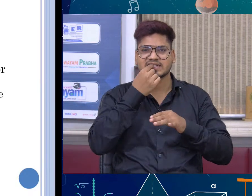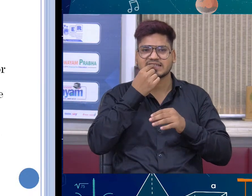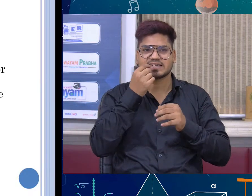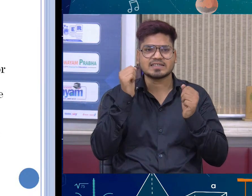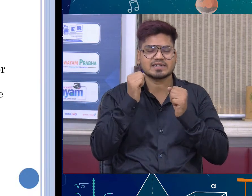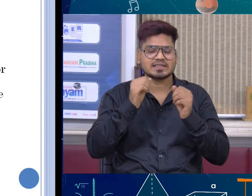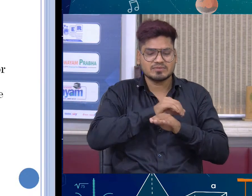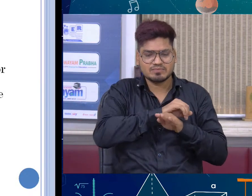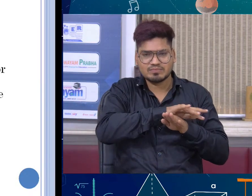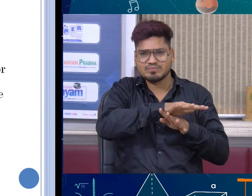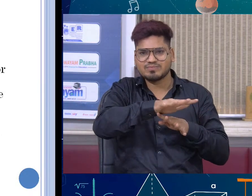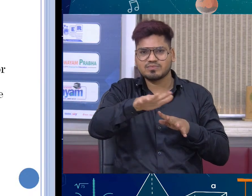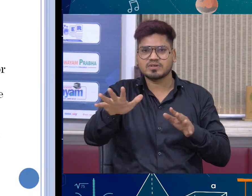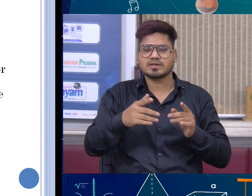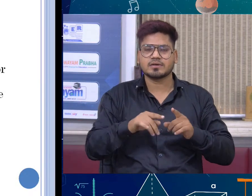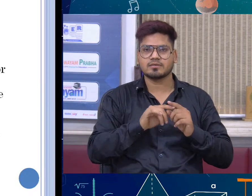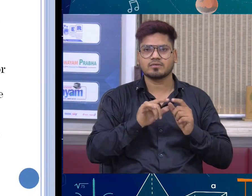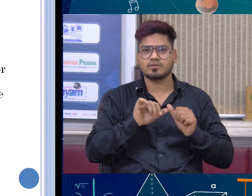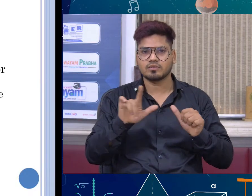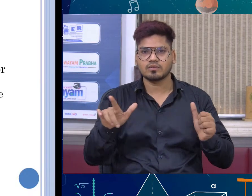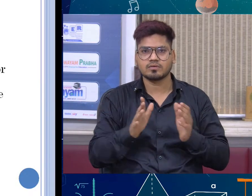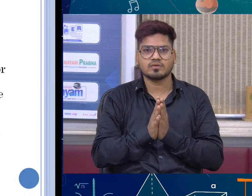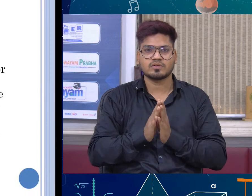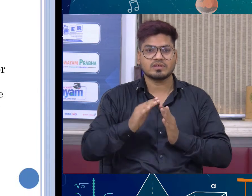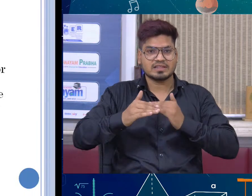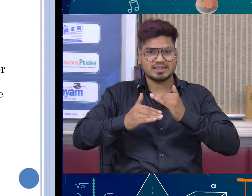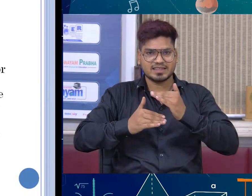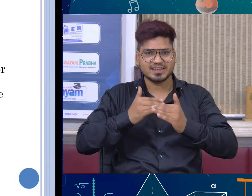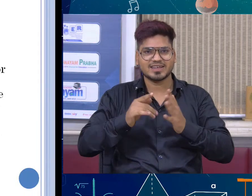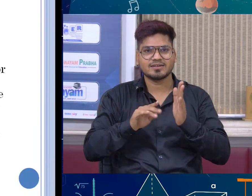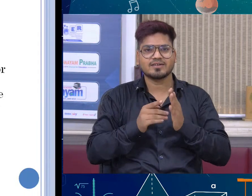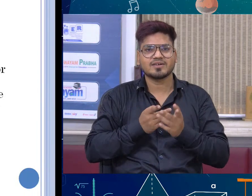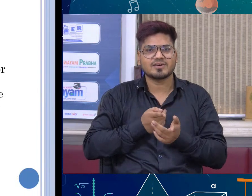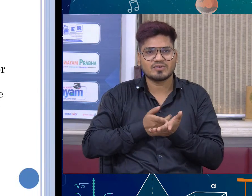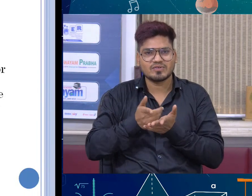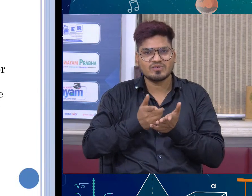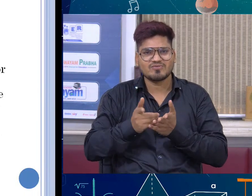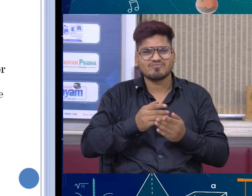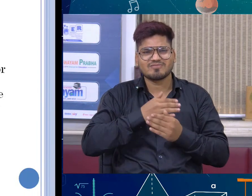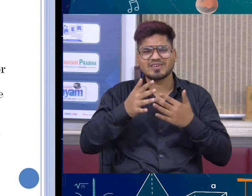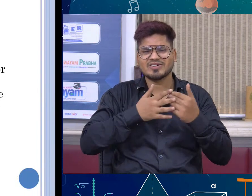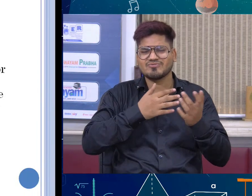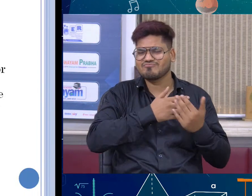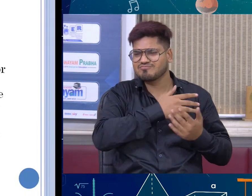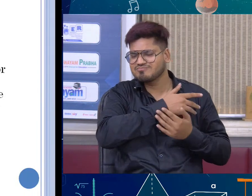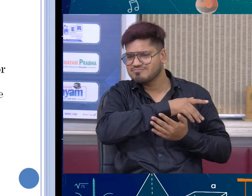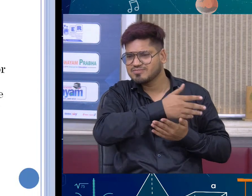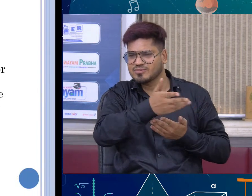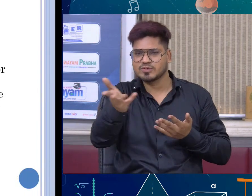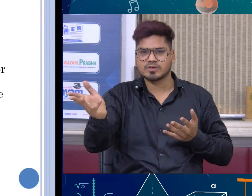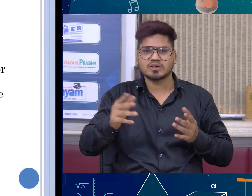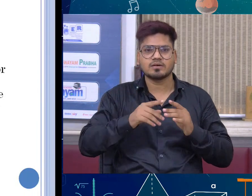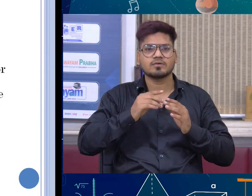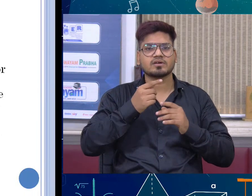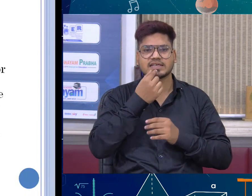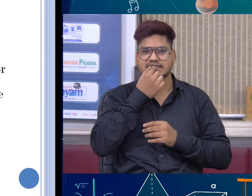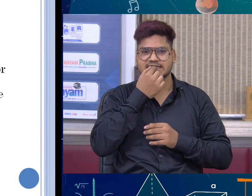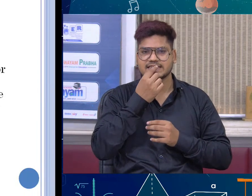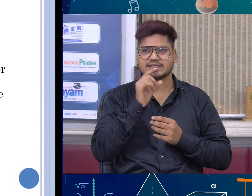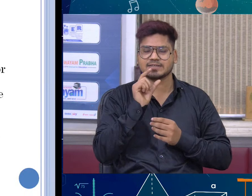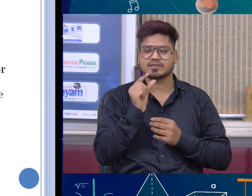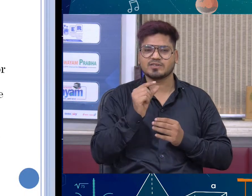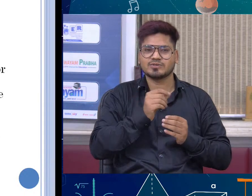the trees. The field and everywhere, the hill and the